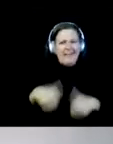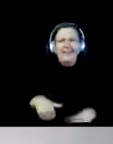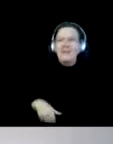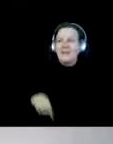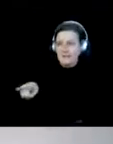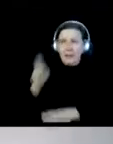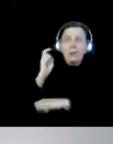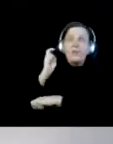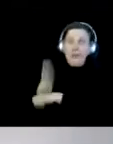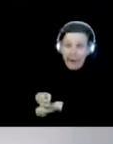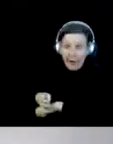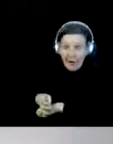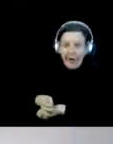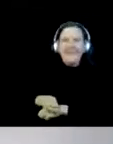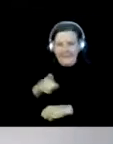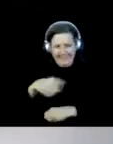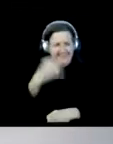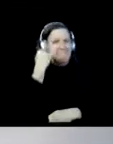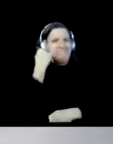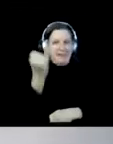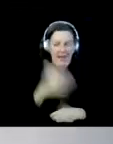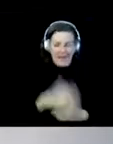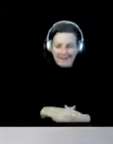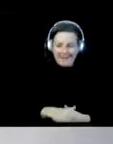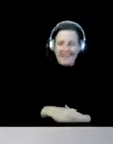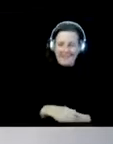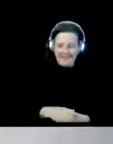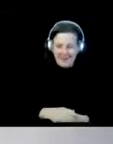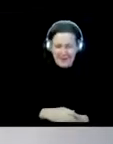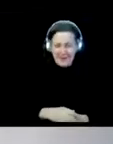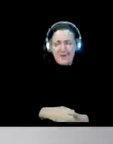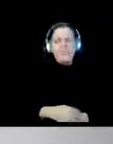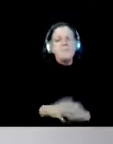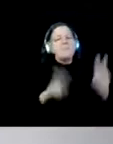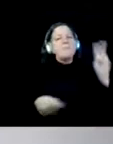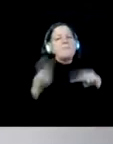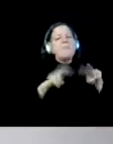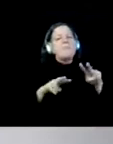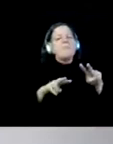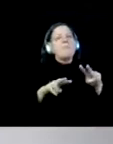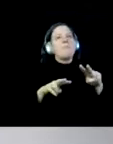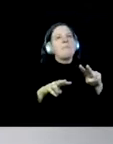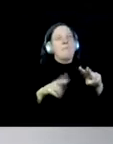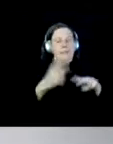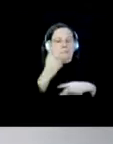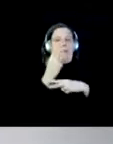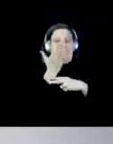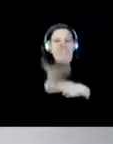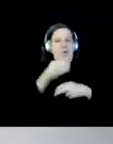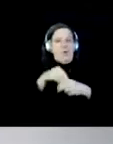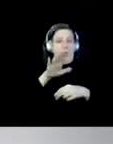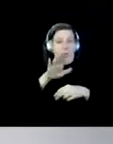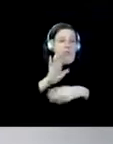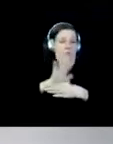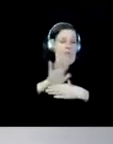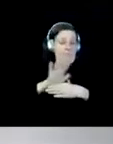hard. Yeah, I can only imagine. But in looking at you in the work,